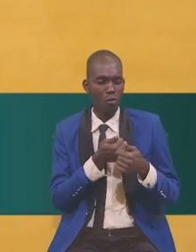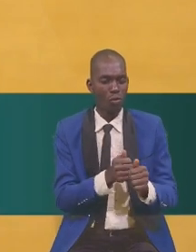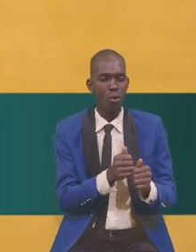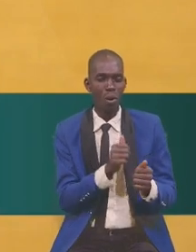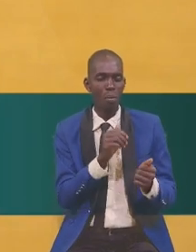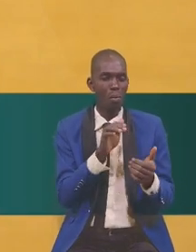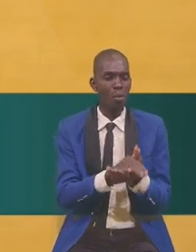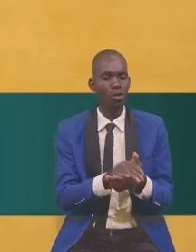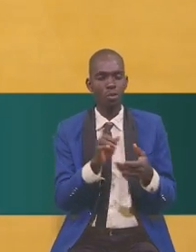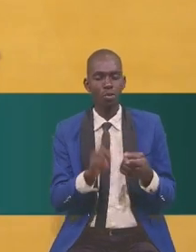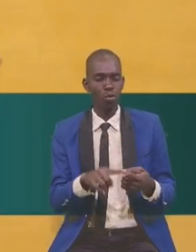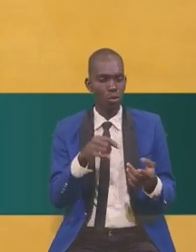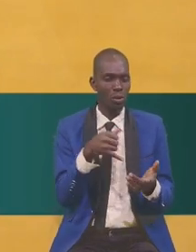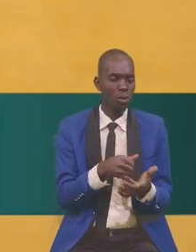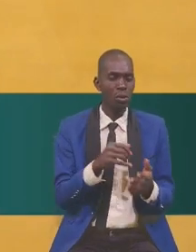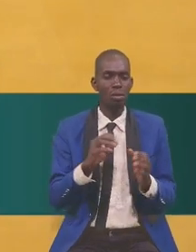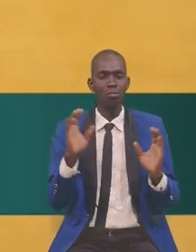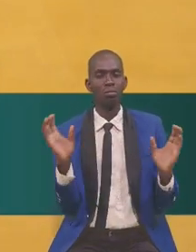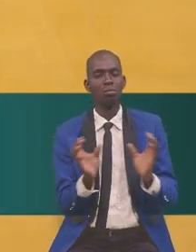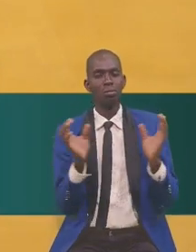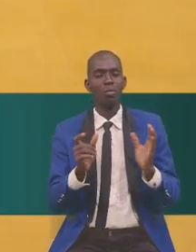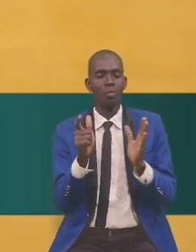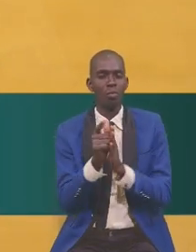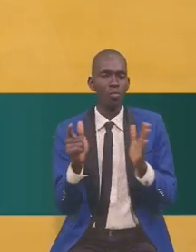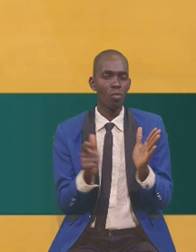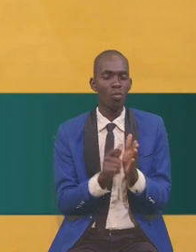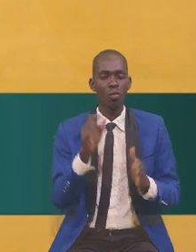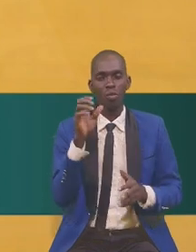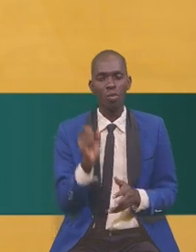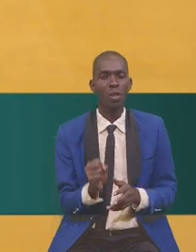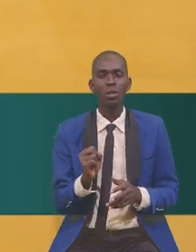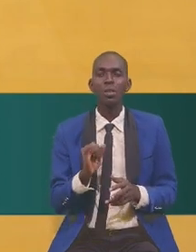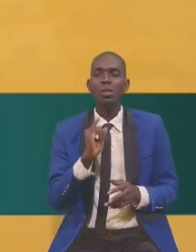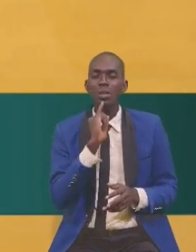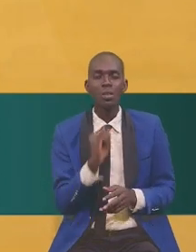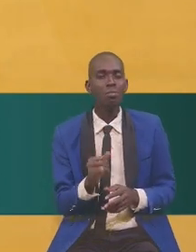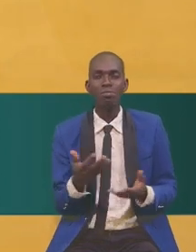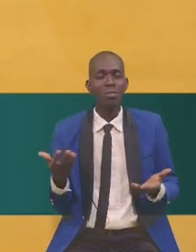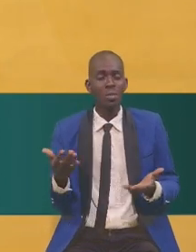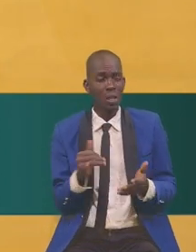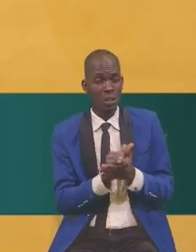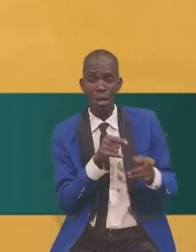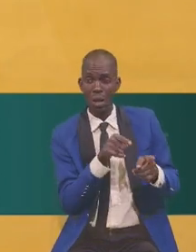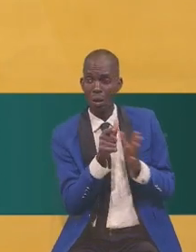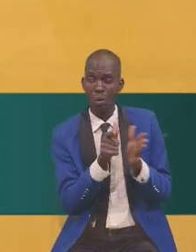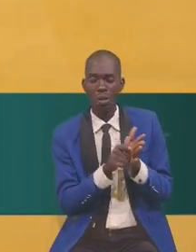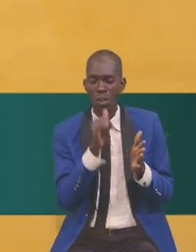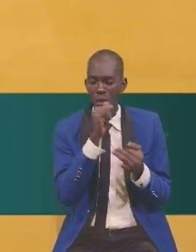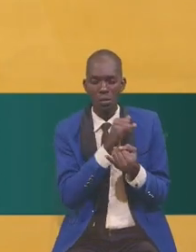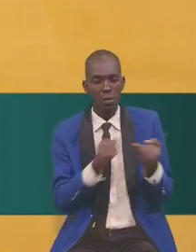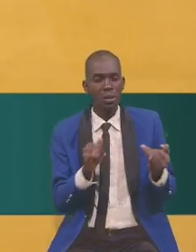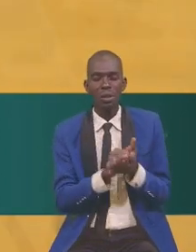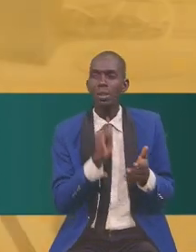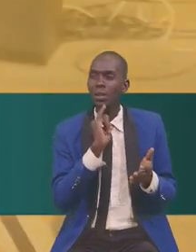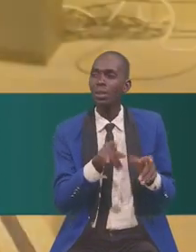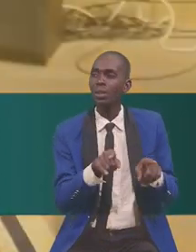any divorce to the ceremonial laws, it's like that's their baby, that's their wife, that's their